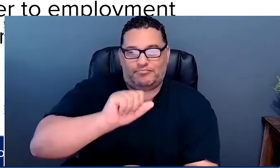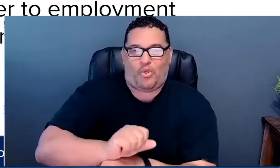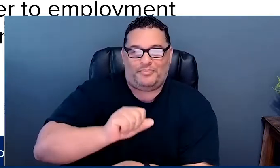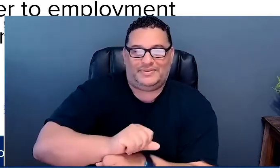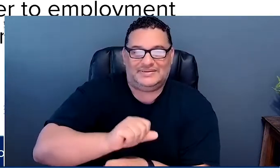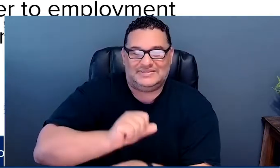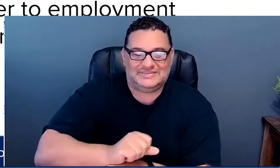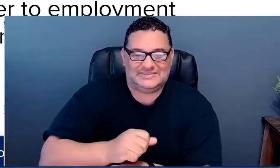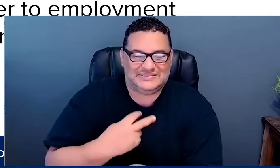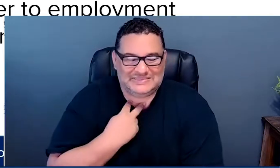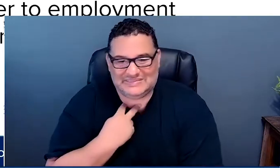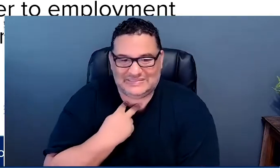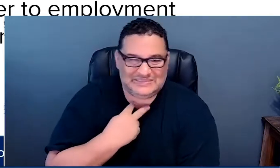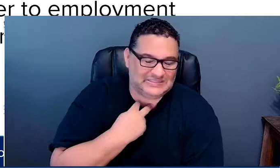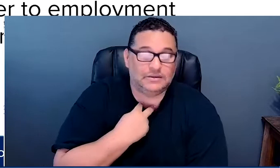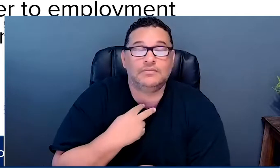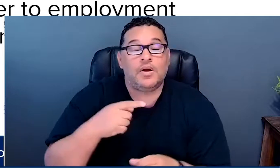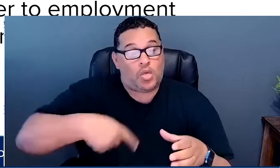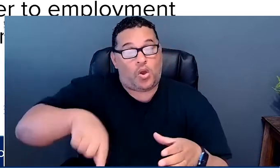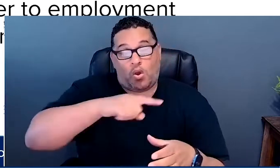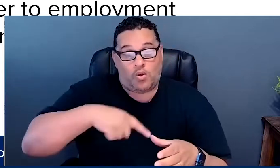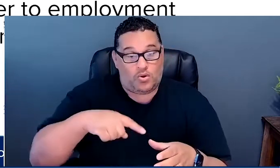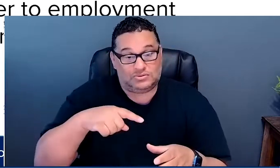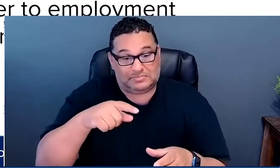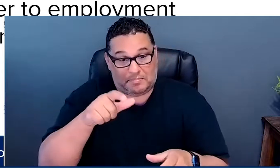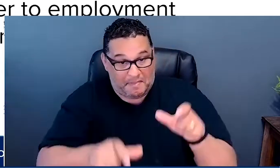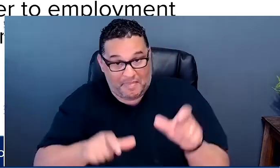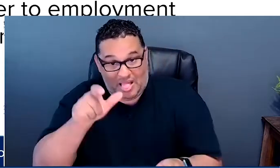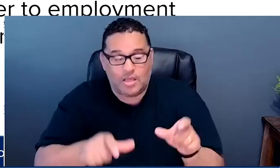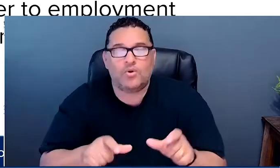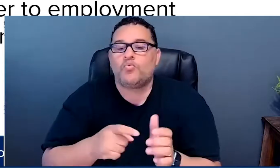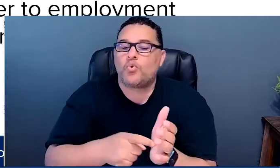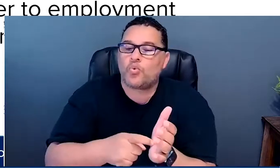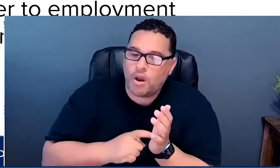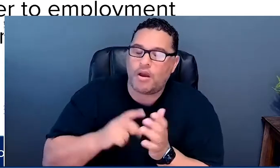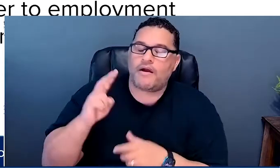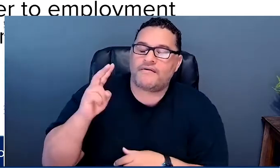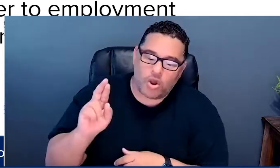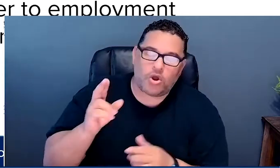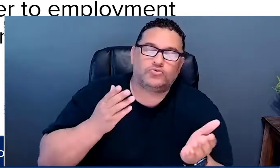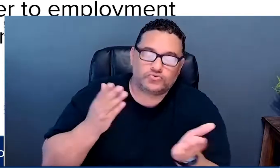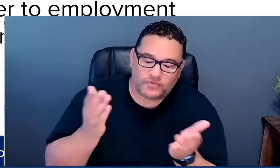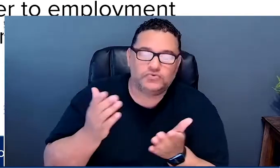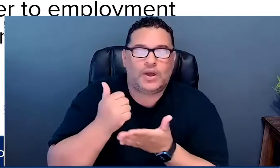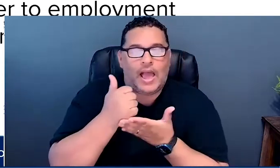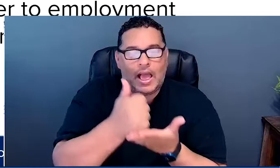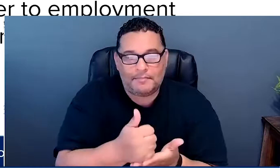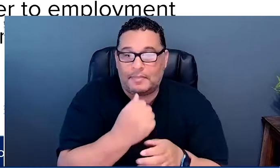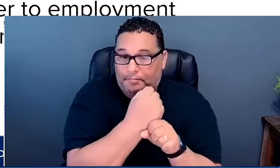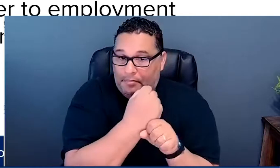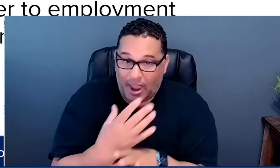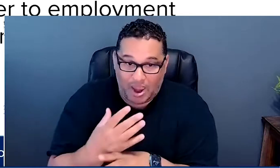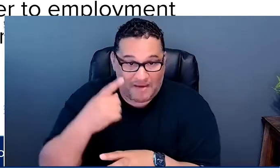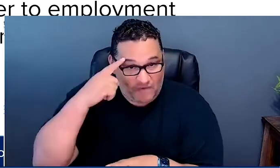those individuals require VR services to help them prepare for, get,